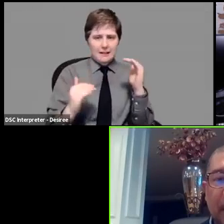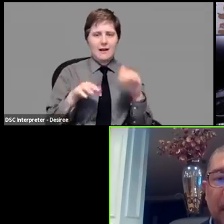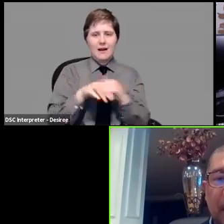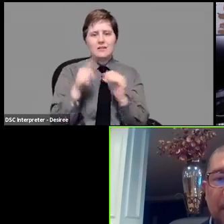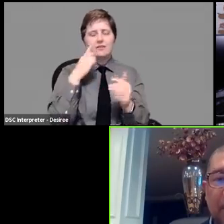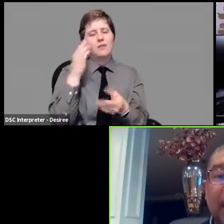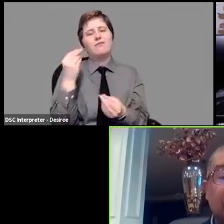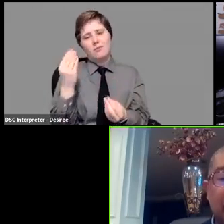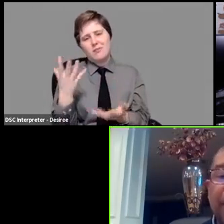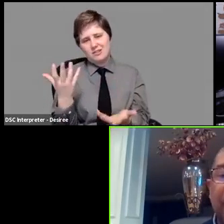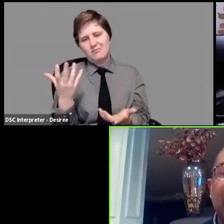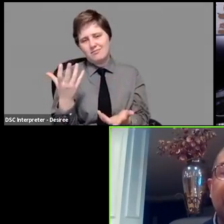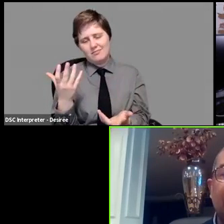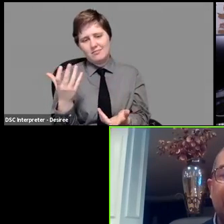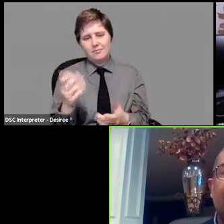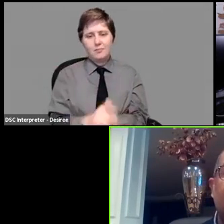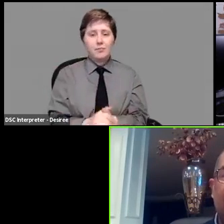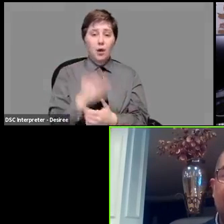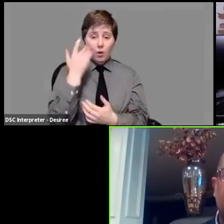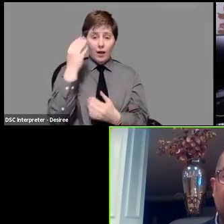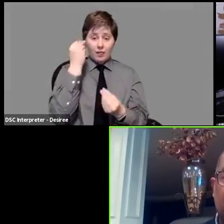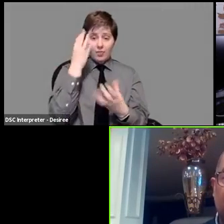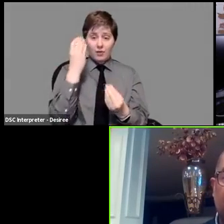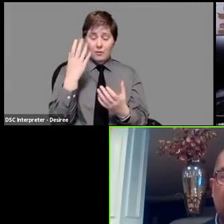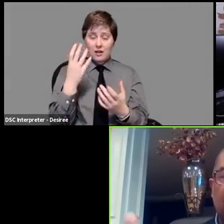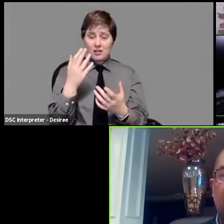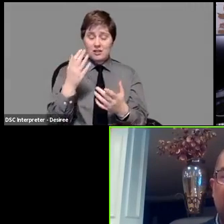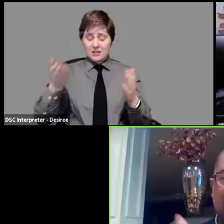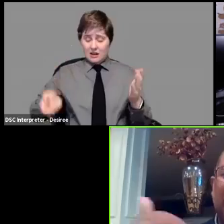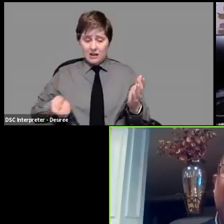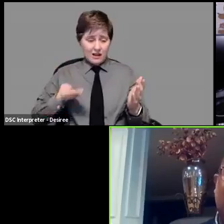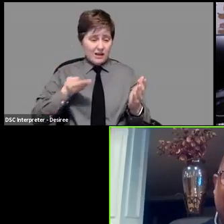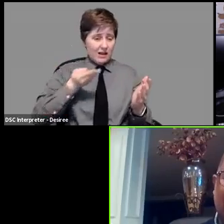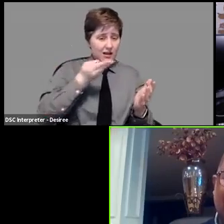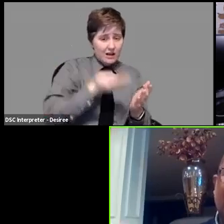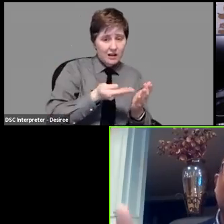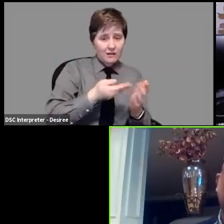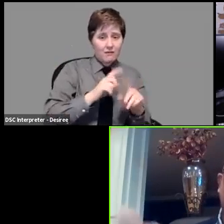information, because the information is not getting to folks for them to be able to